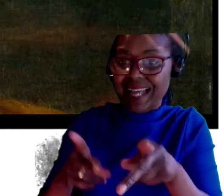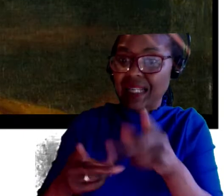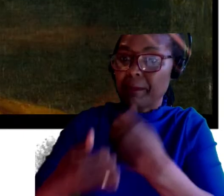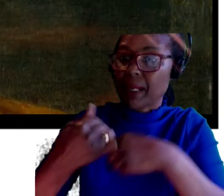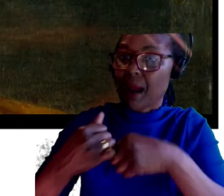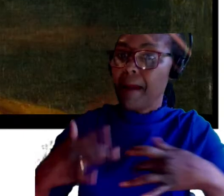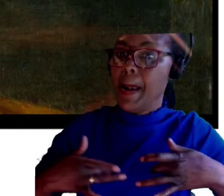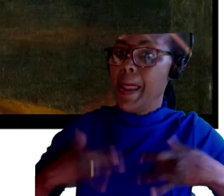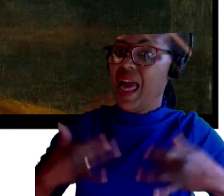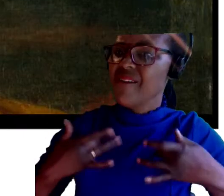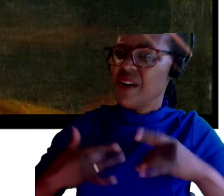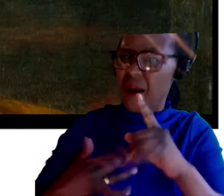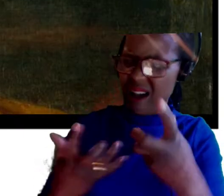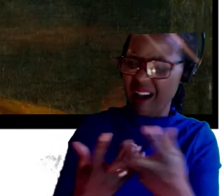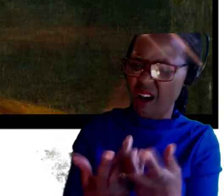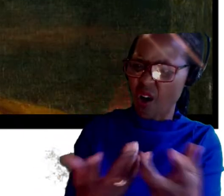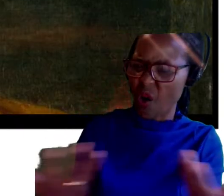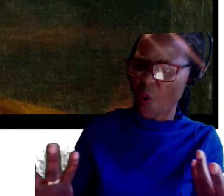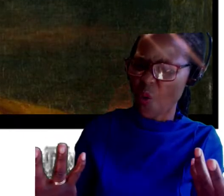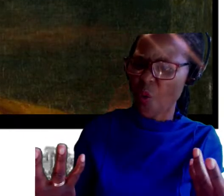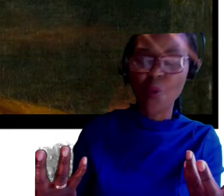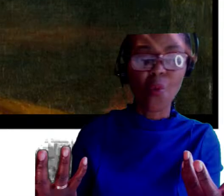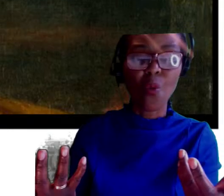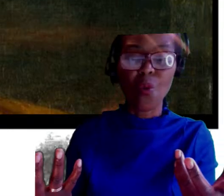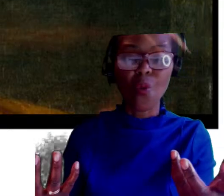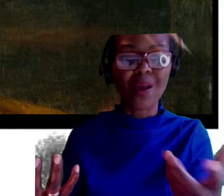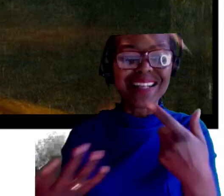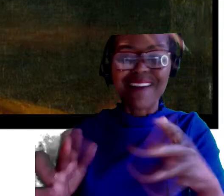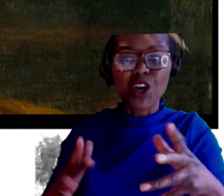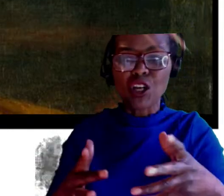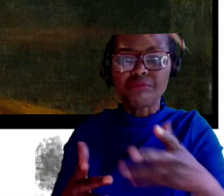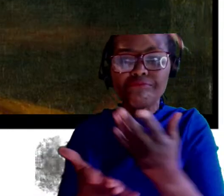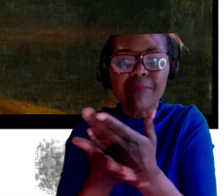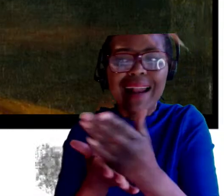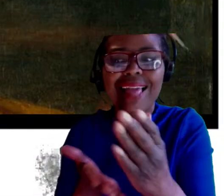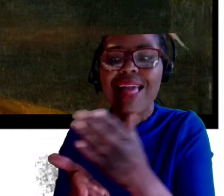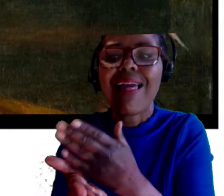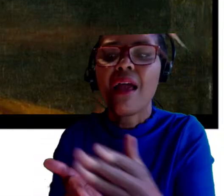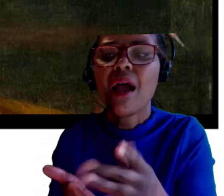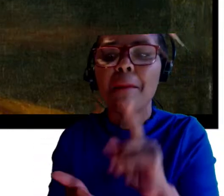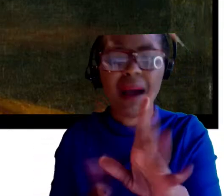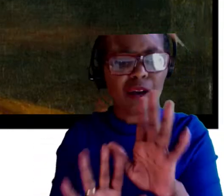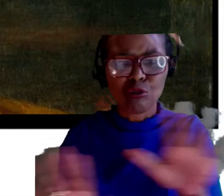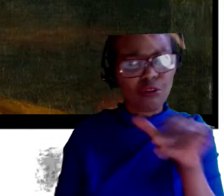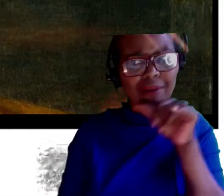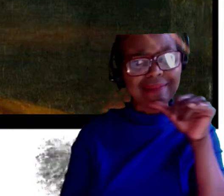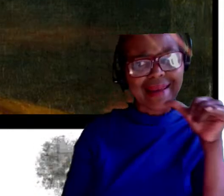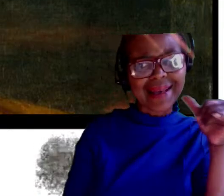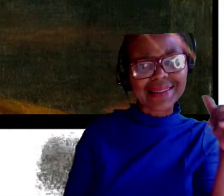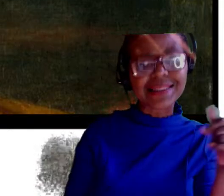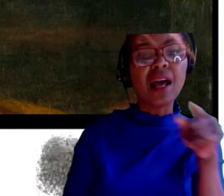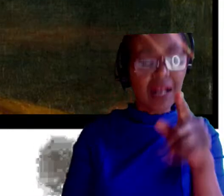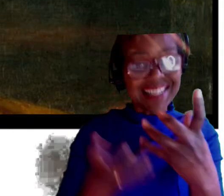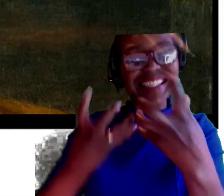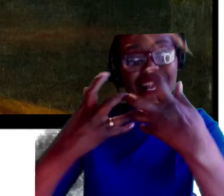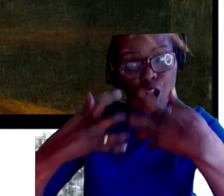has generally unpleasant consequences. But that technology, though pretty much absent, makes